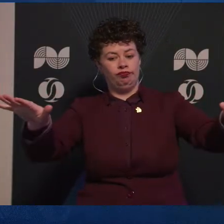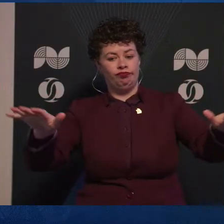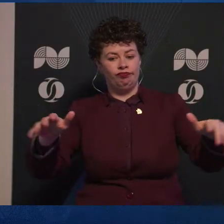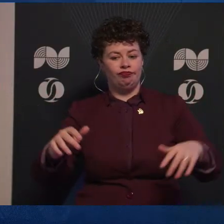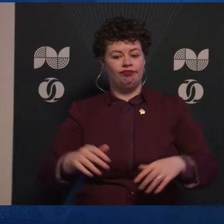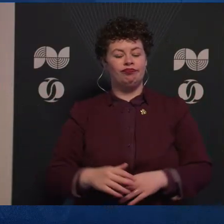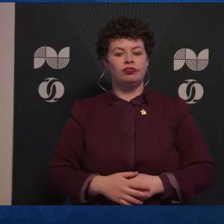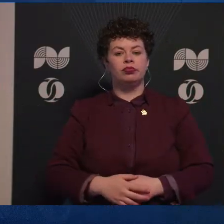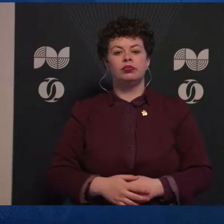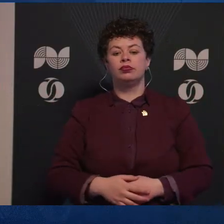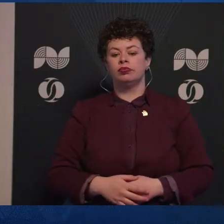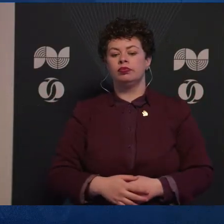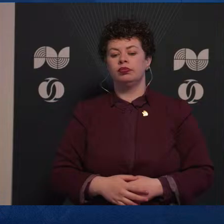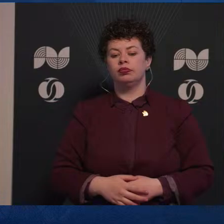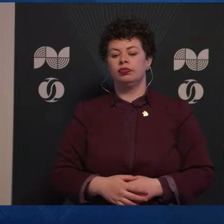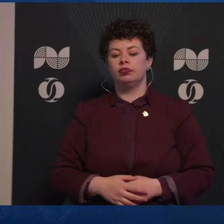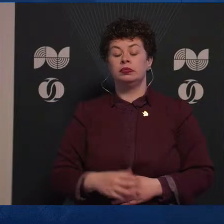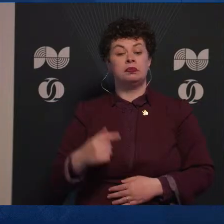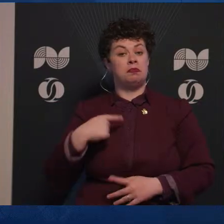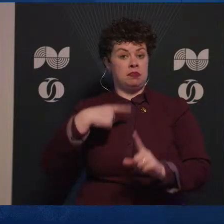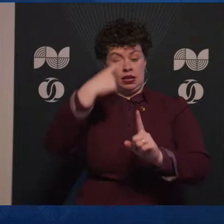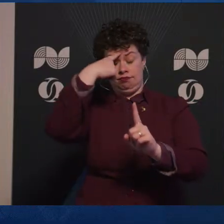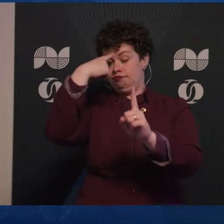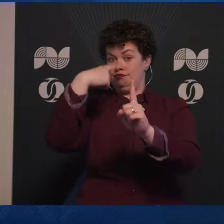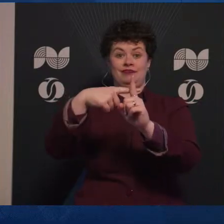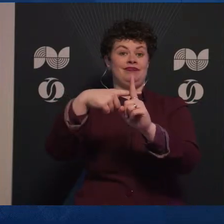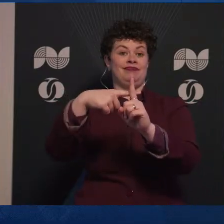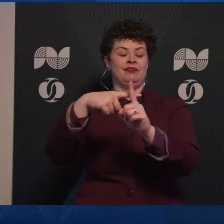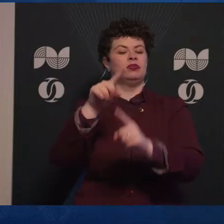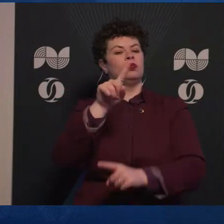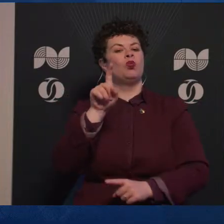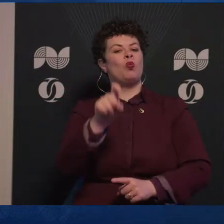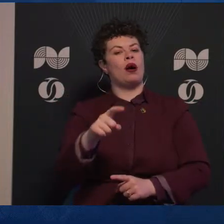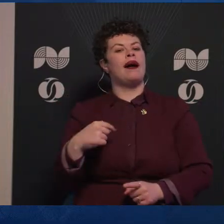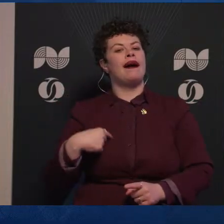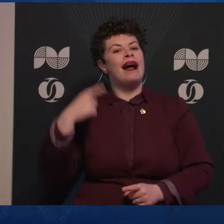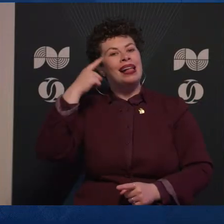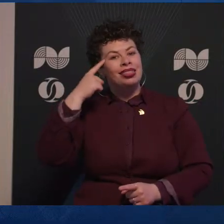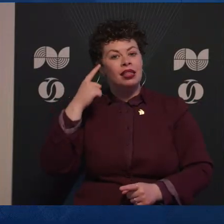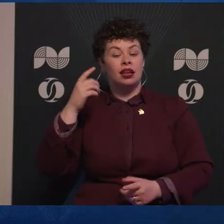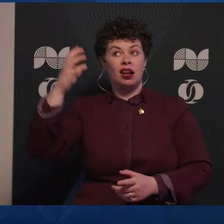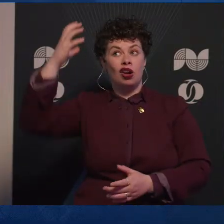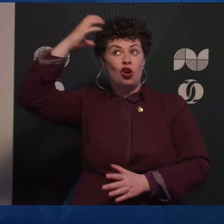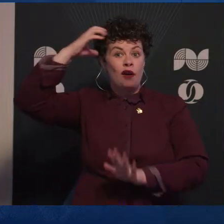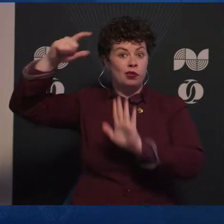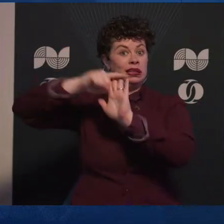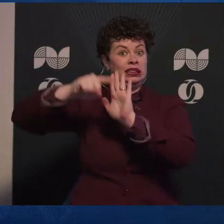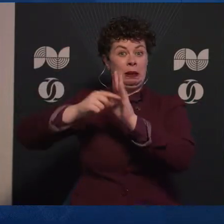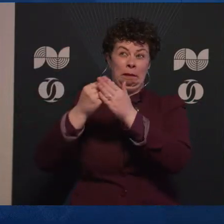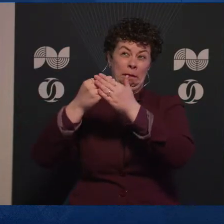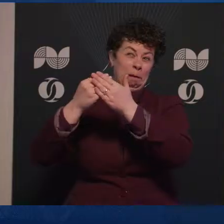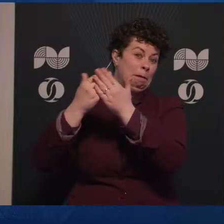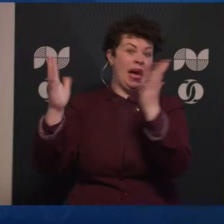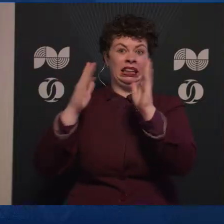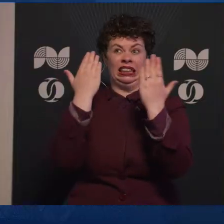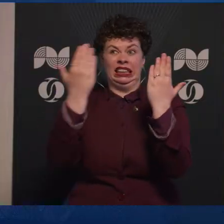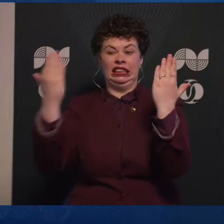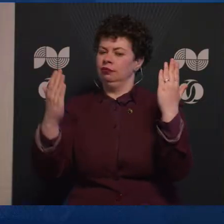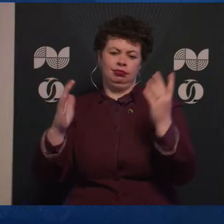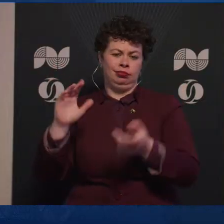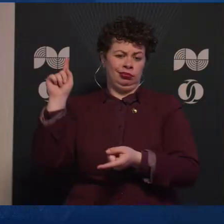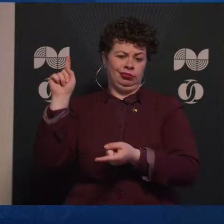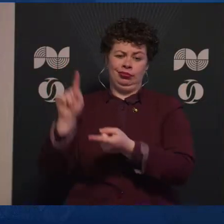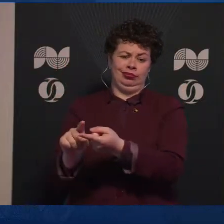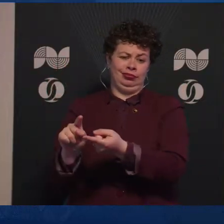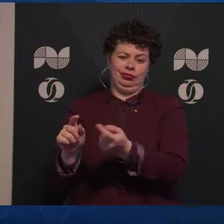please. So I'm very optimistic, mostly because I think there will be less industrial policy in the future. And the reason for that is